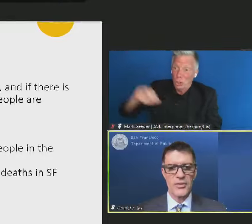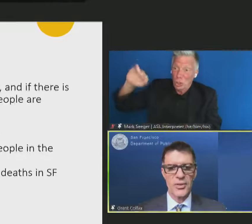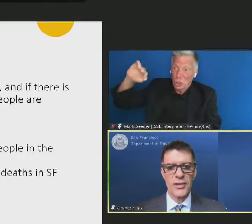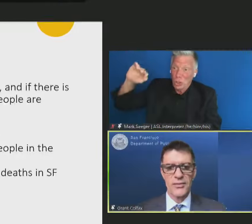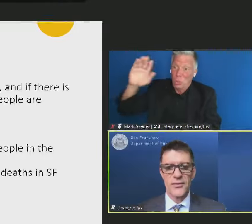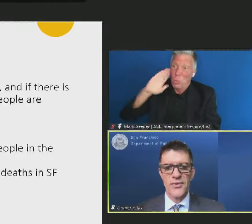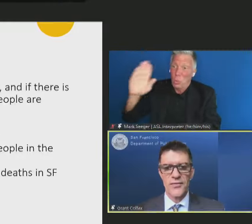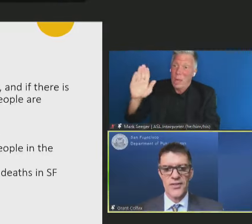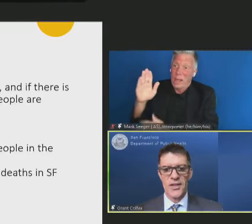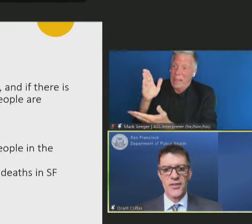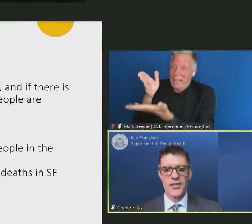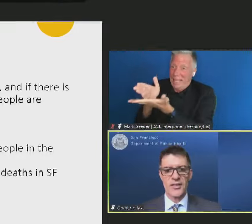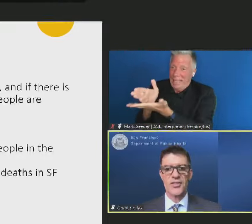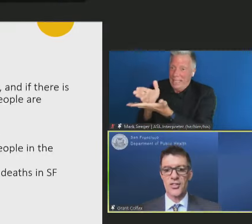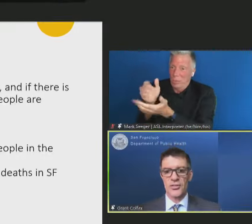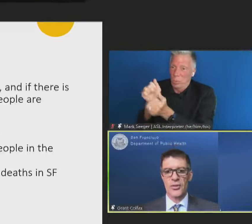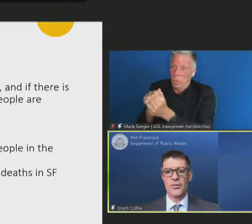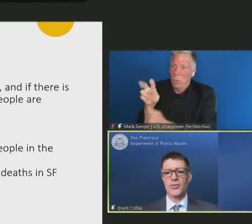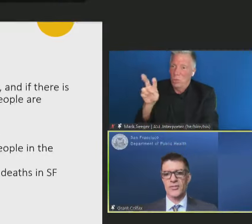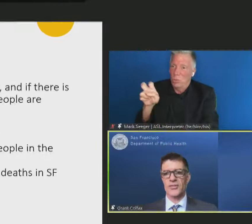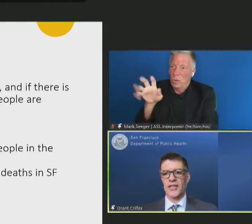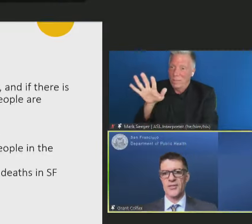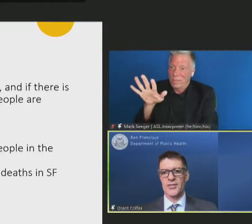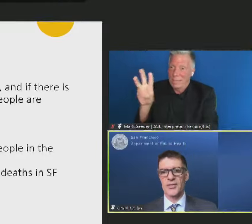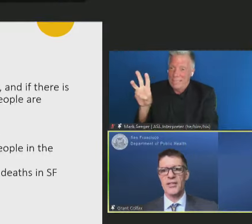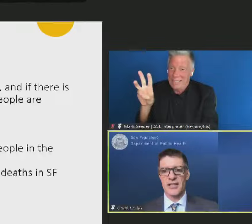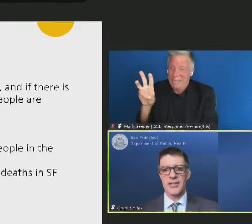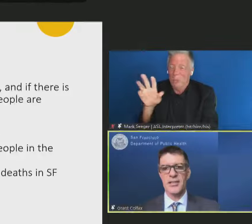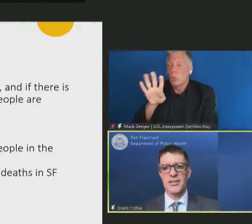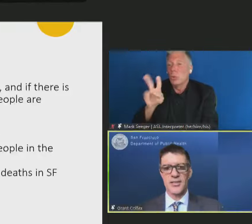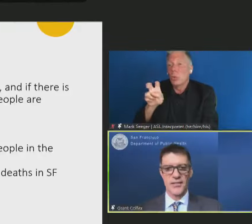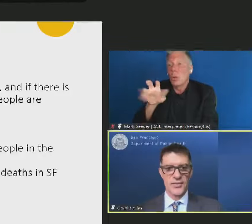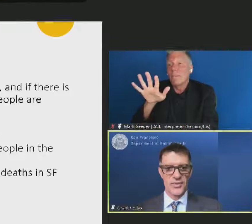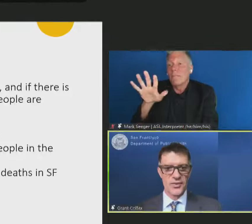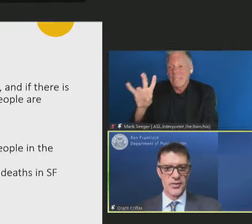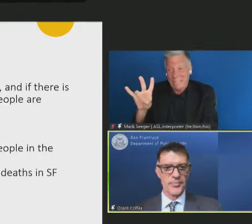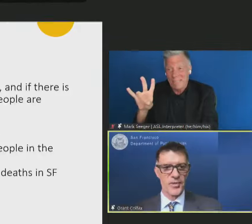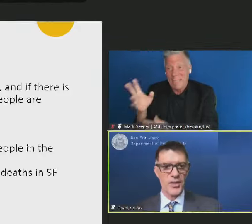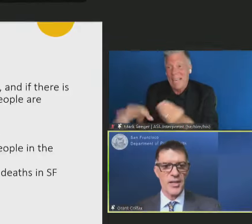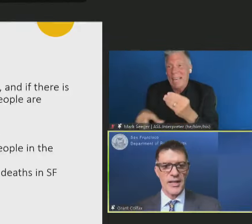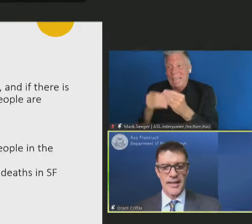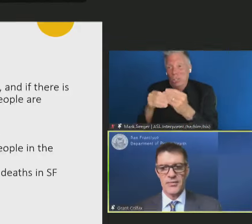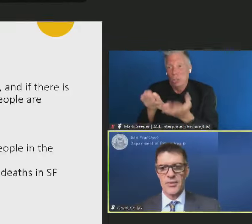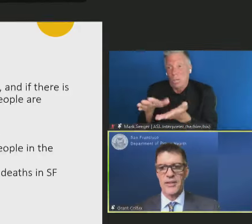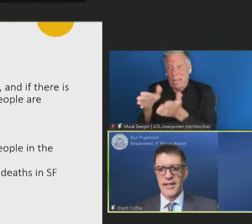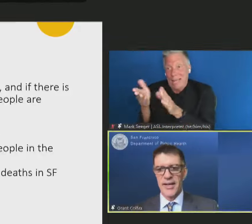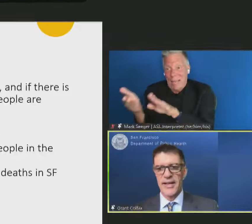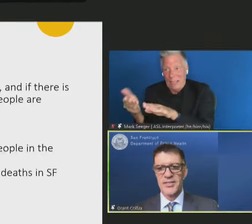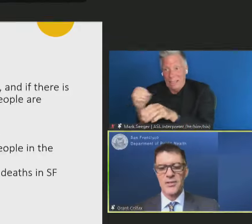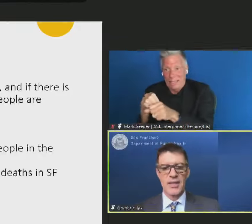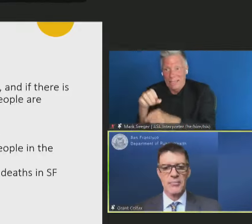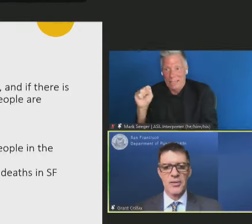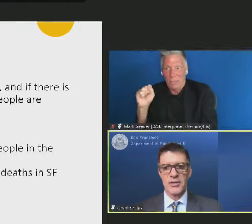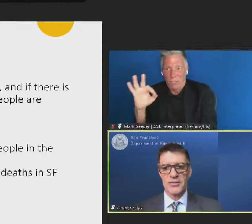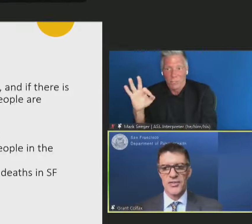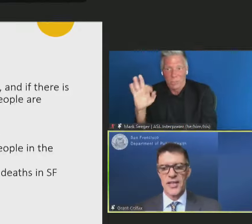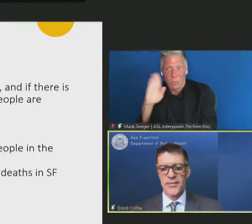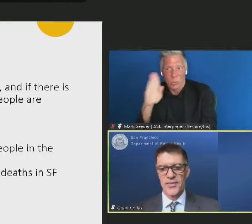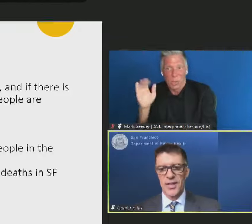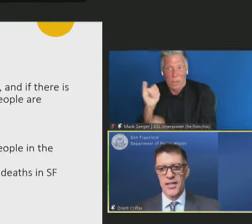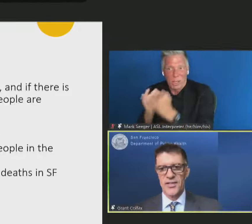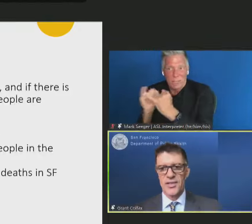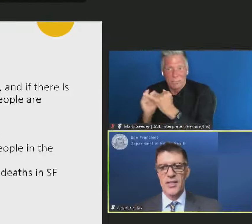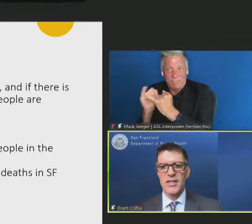with 257 additional COVID deaths in San Francisco. And with that last bullet, just